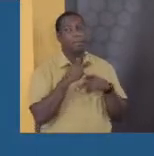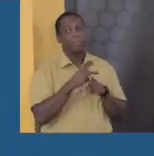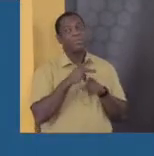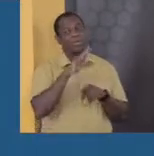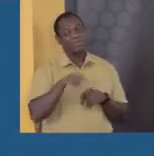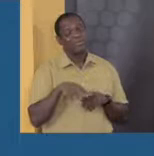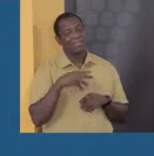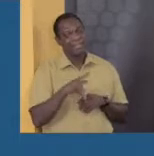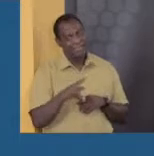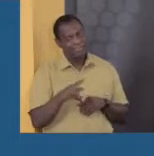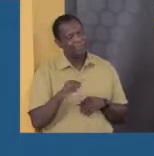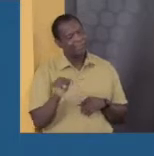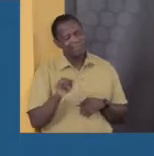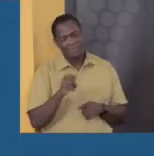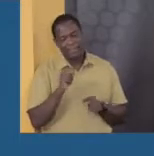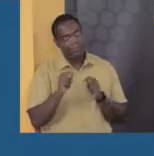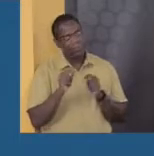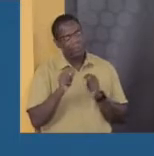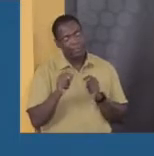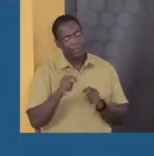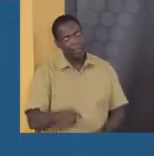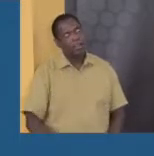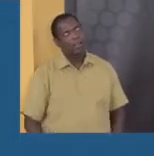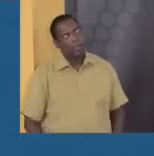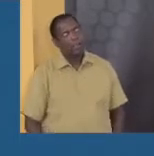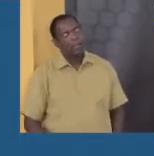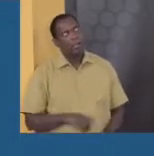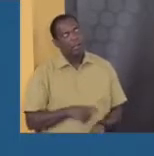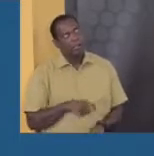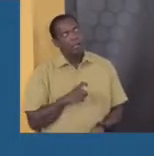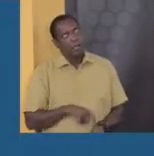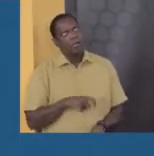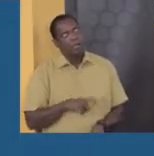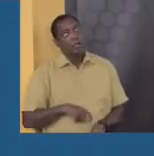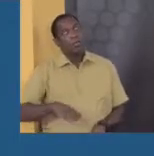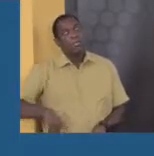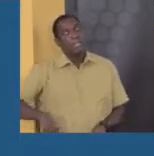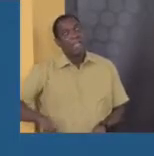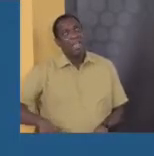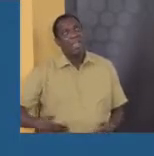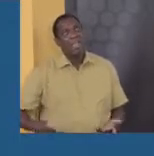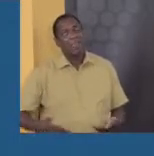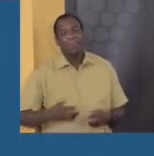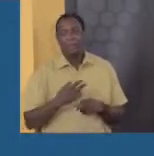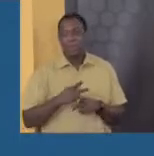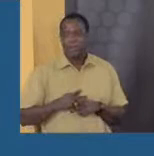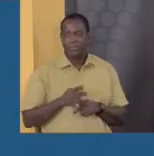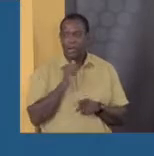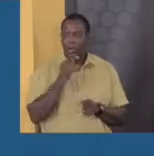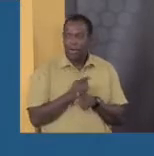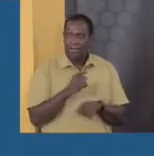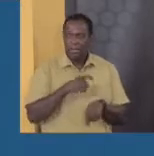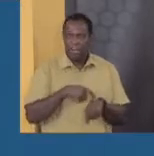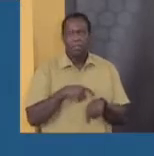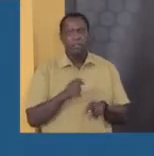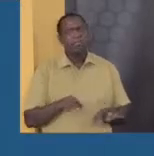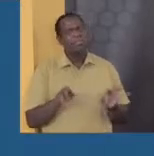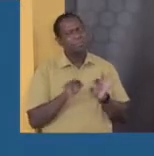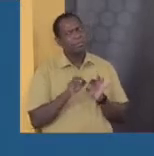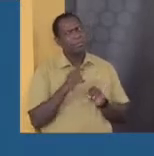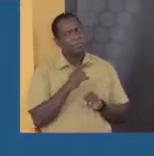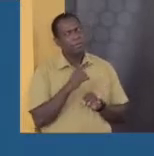with schedules, punctuality, and those things. Again, we're establishing a